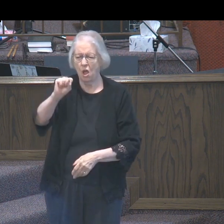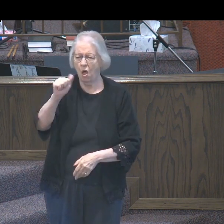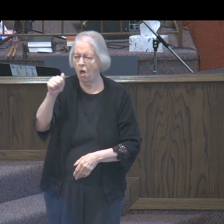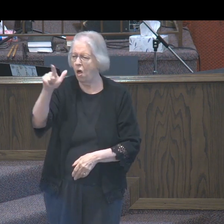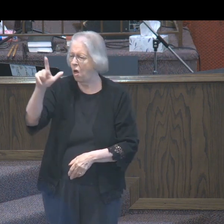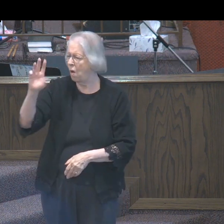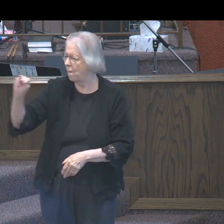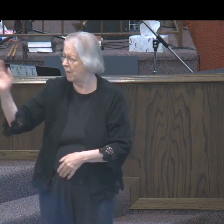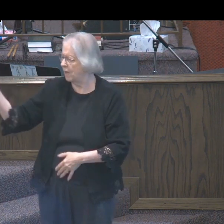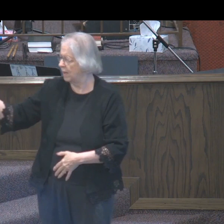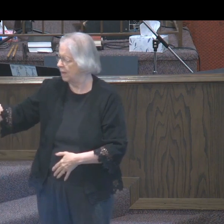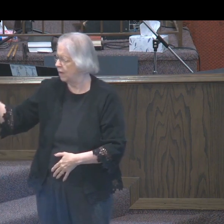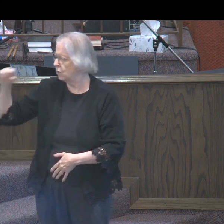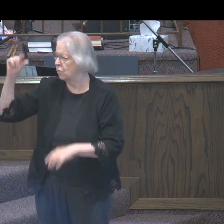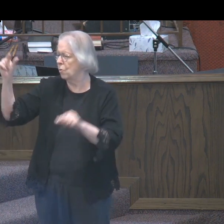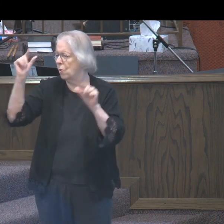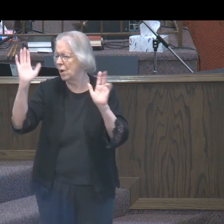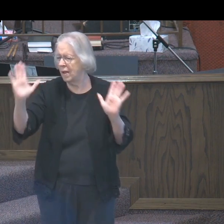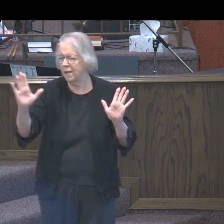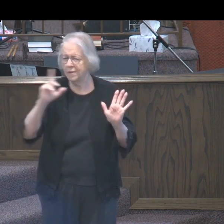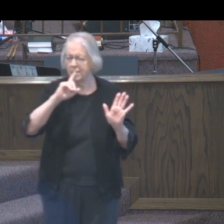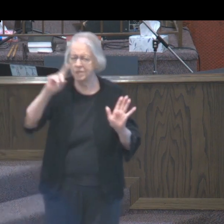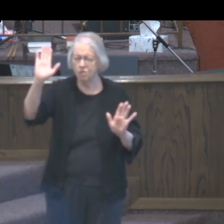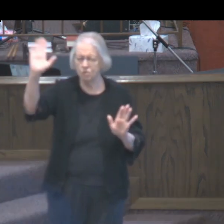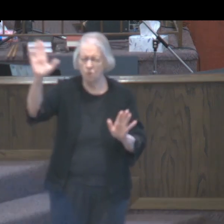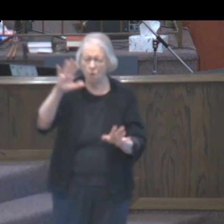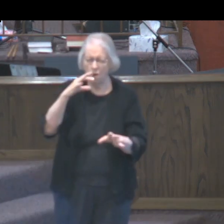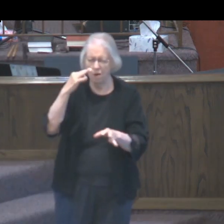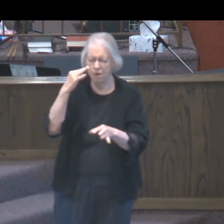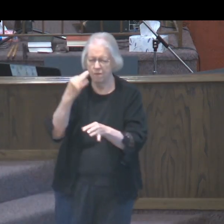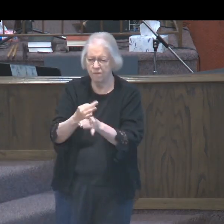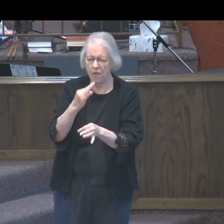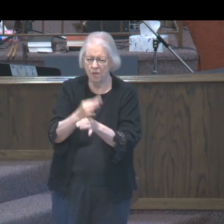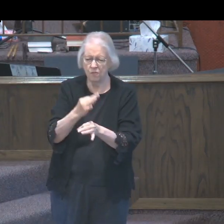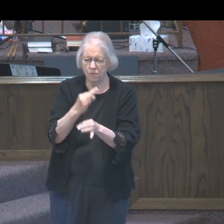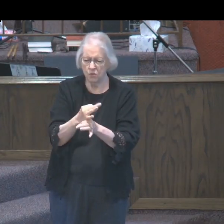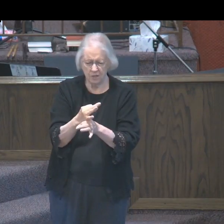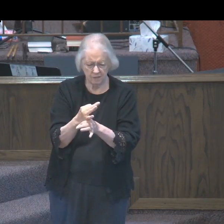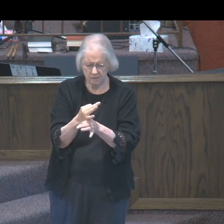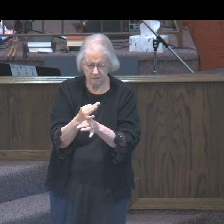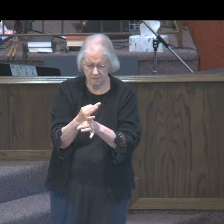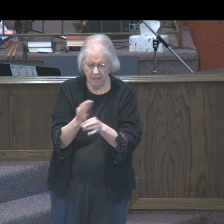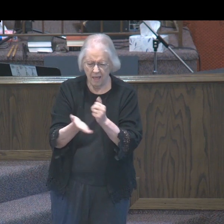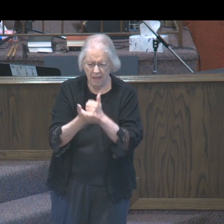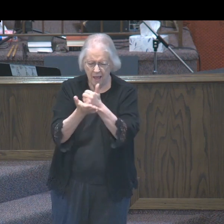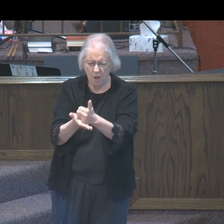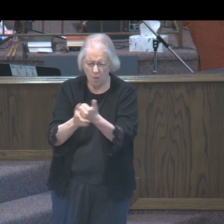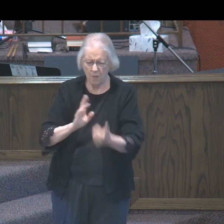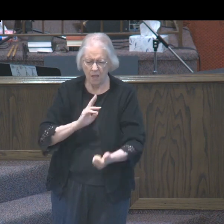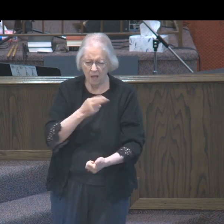Lord, we thank you for that. Thank you for that faithfulness even when we're not faithful. Lord, teach us